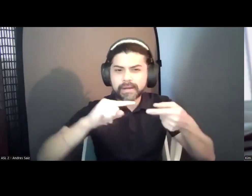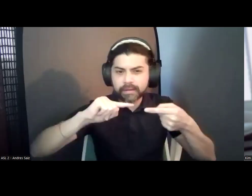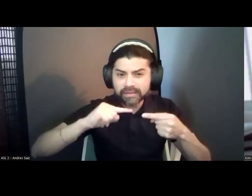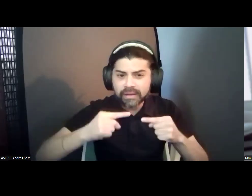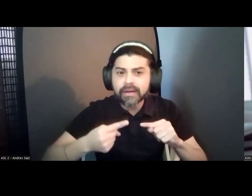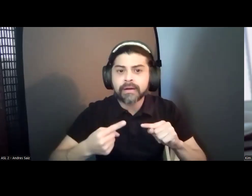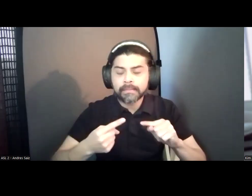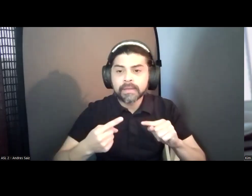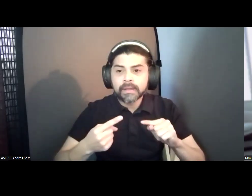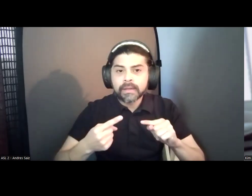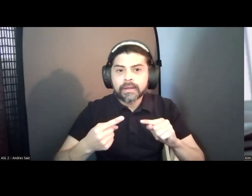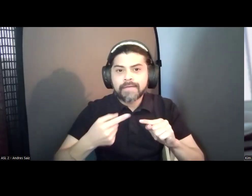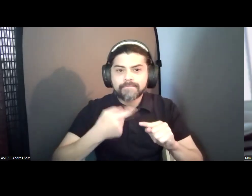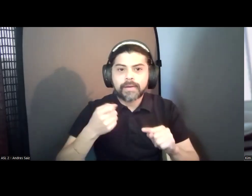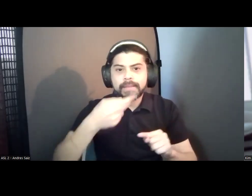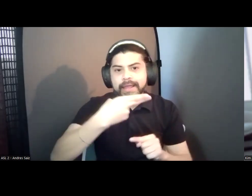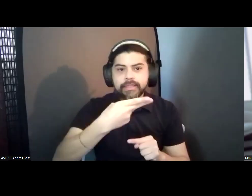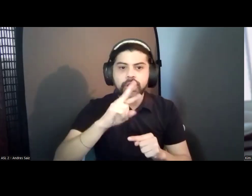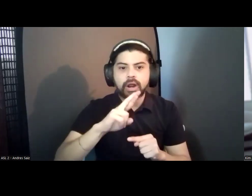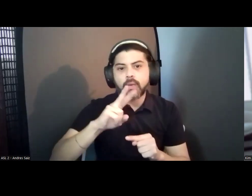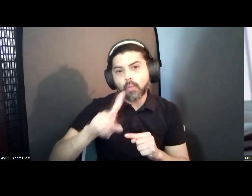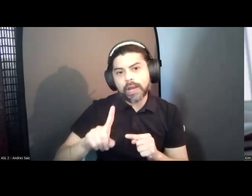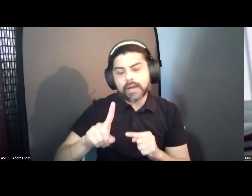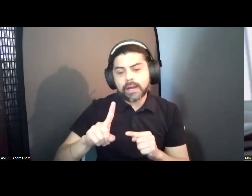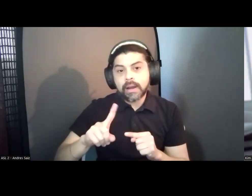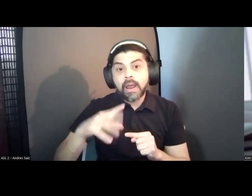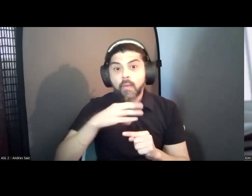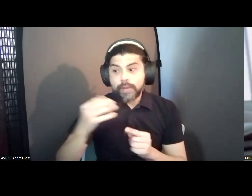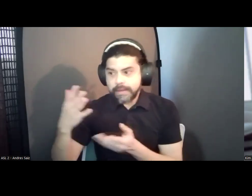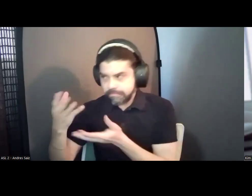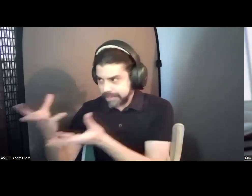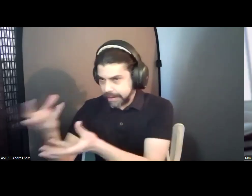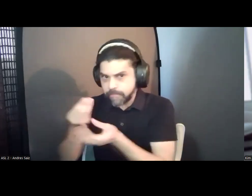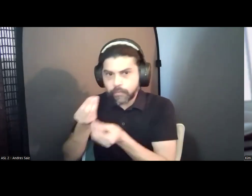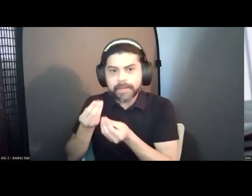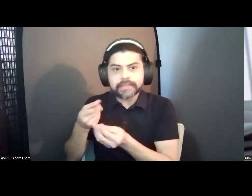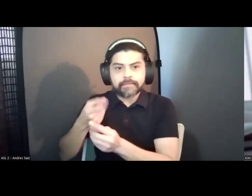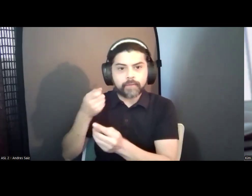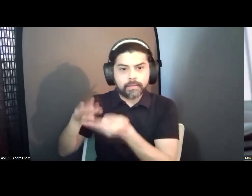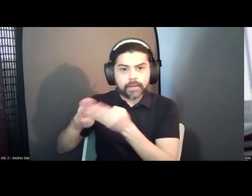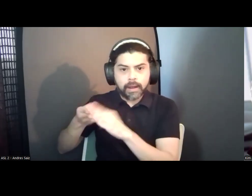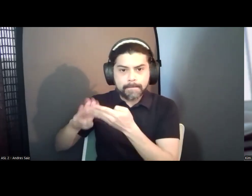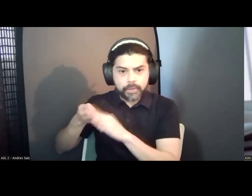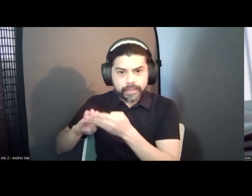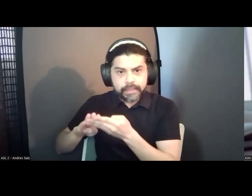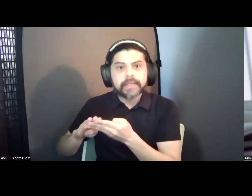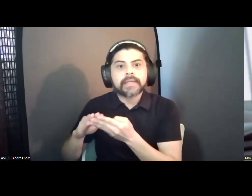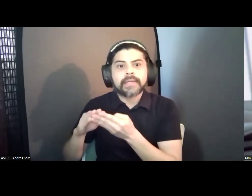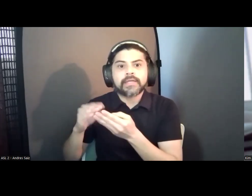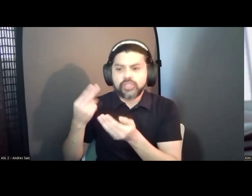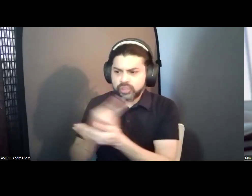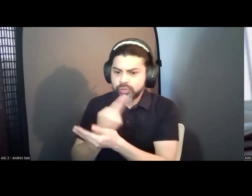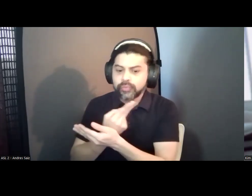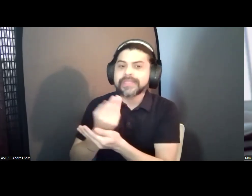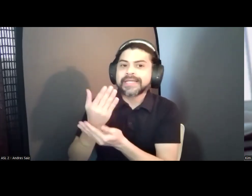taking, utilizing the feedback of community, and utilizing things like data and technology to try to minimize